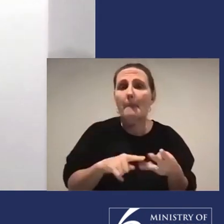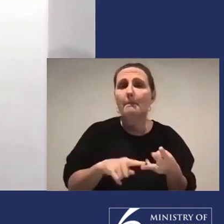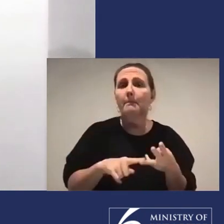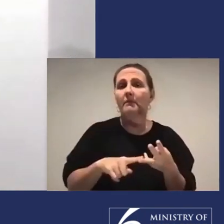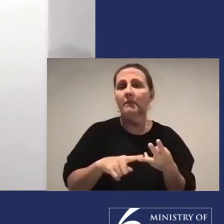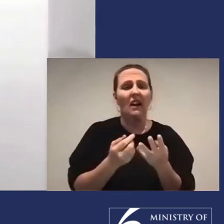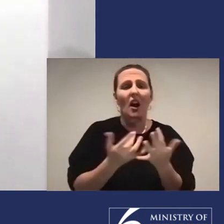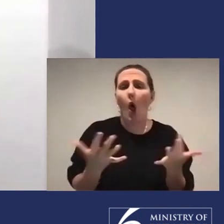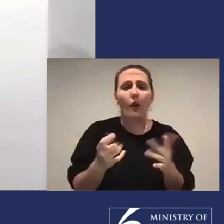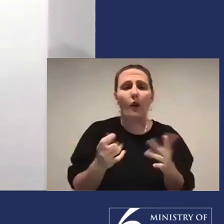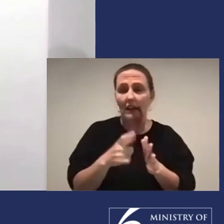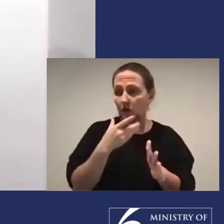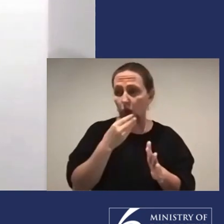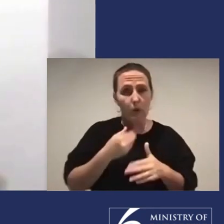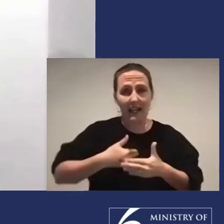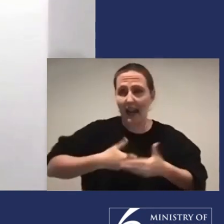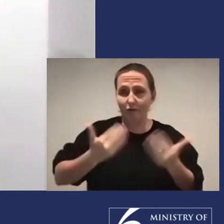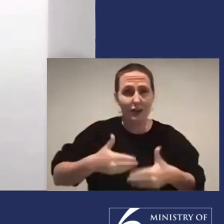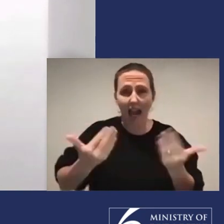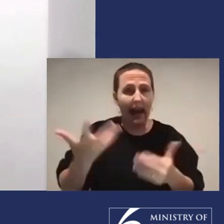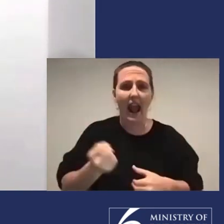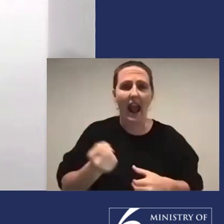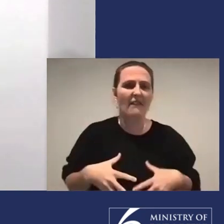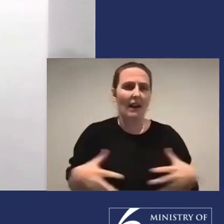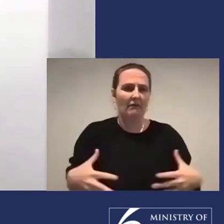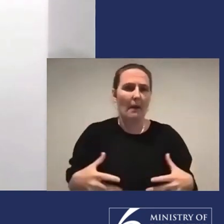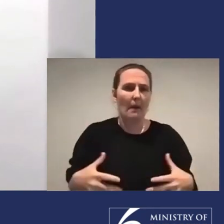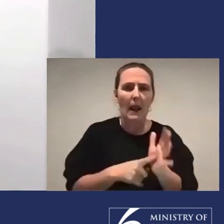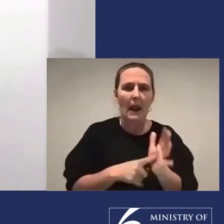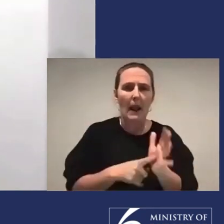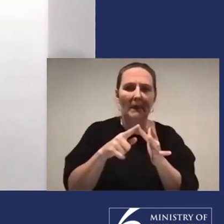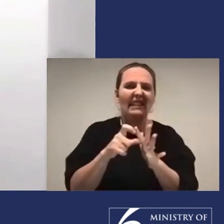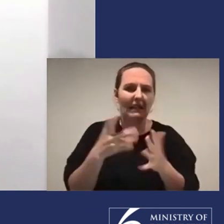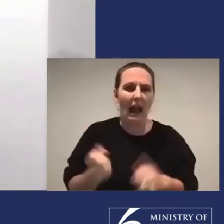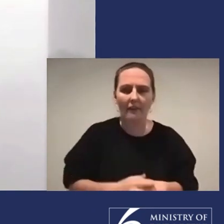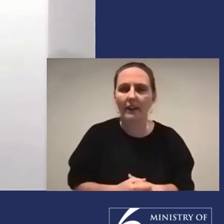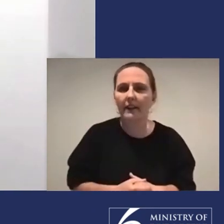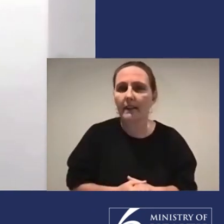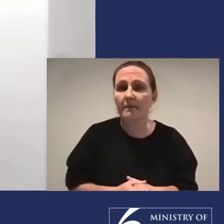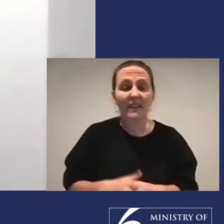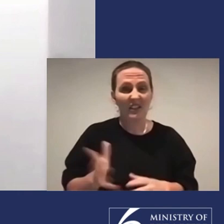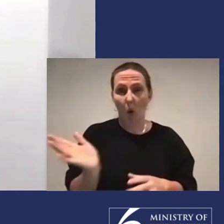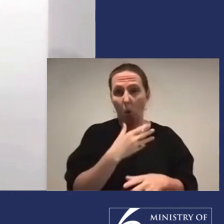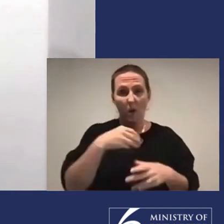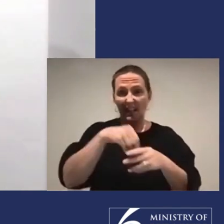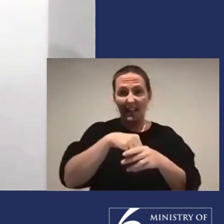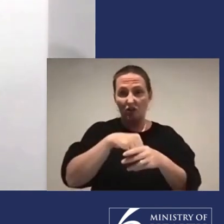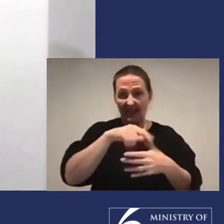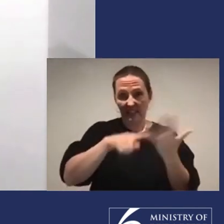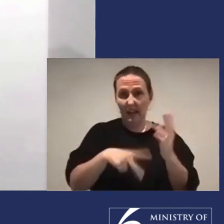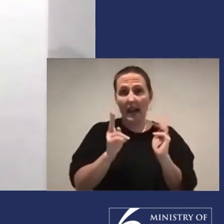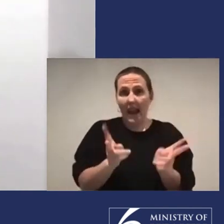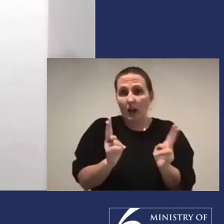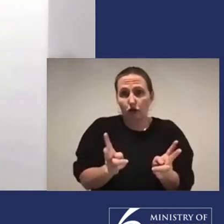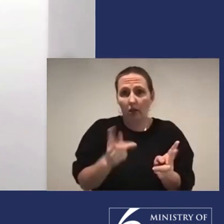products that we use. But all those other ingredients are naturally found. So we know that we're